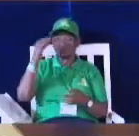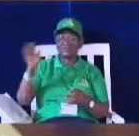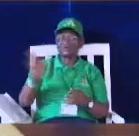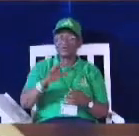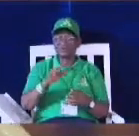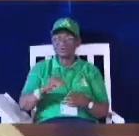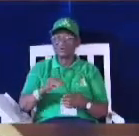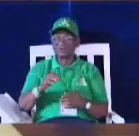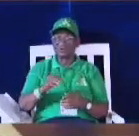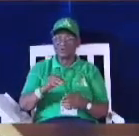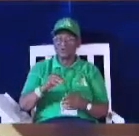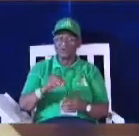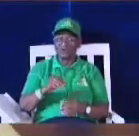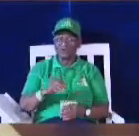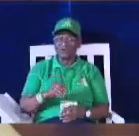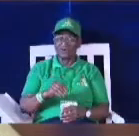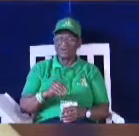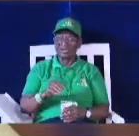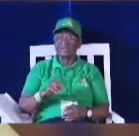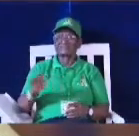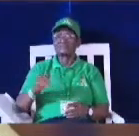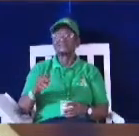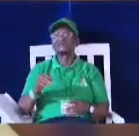But after some 5 minutes of dancing,